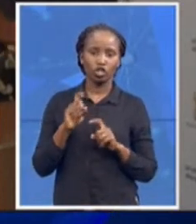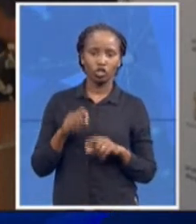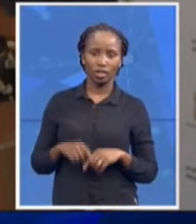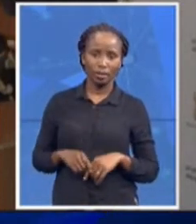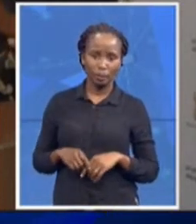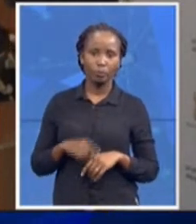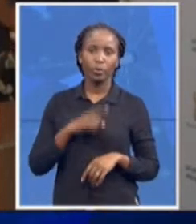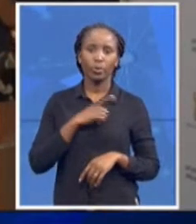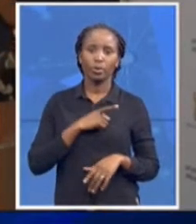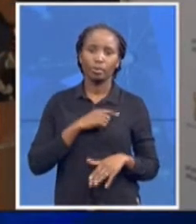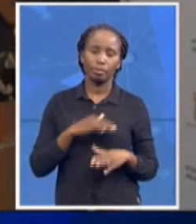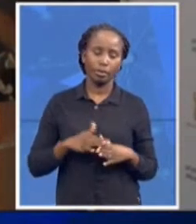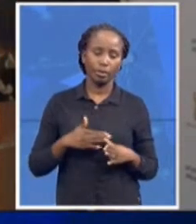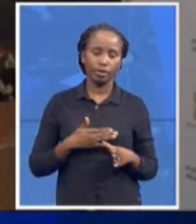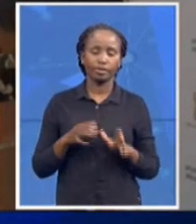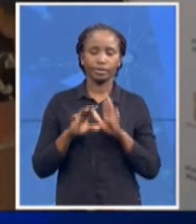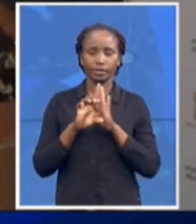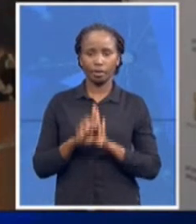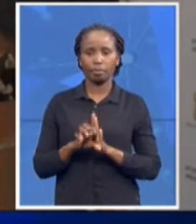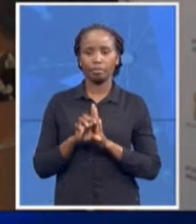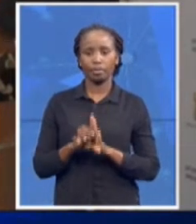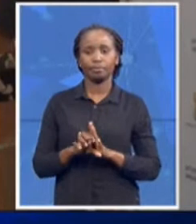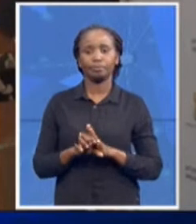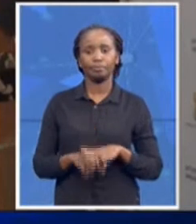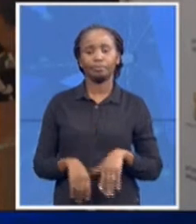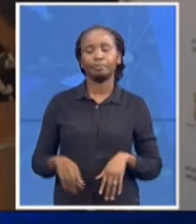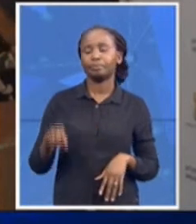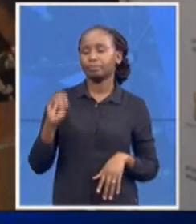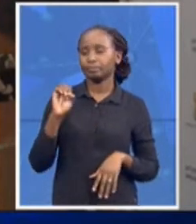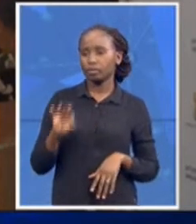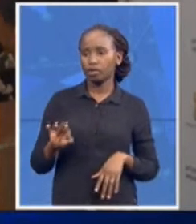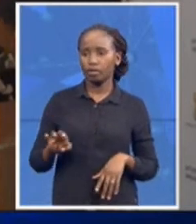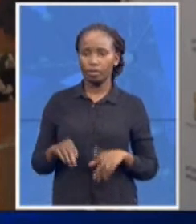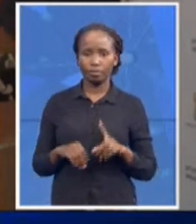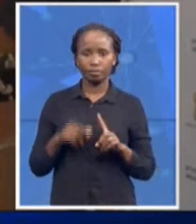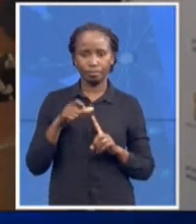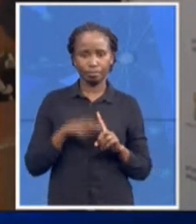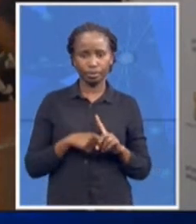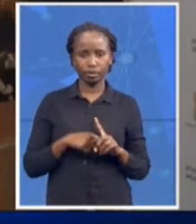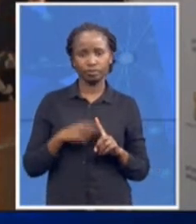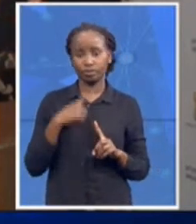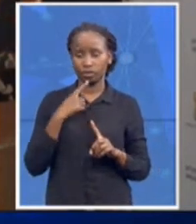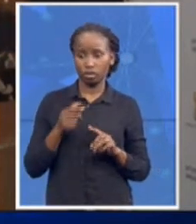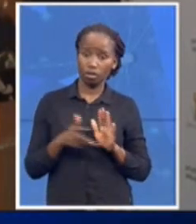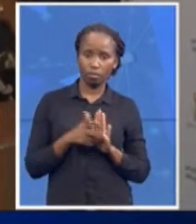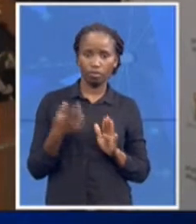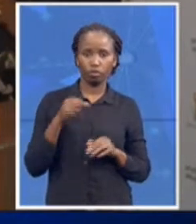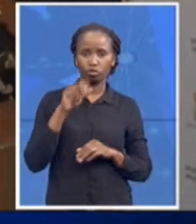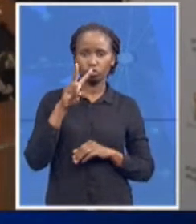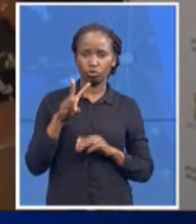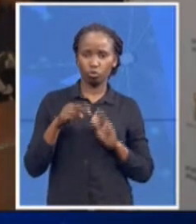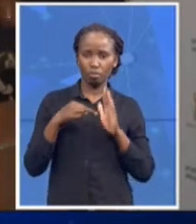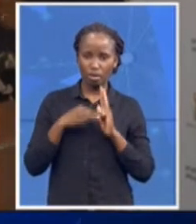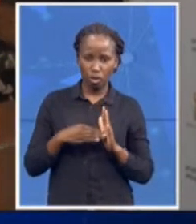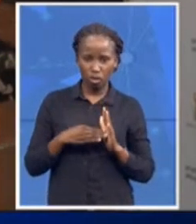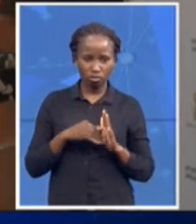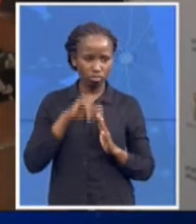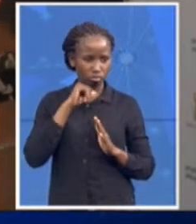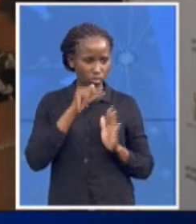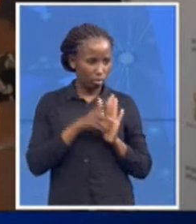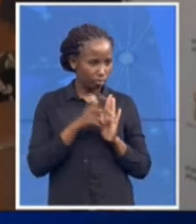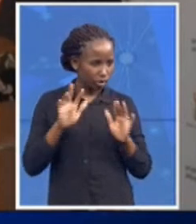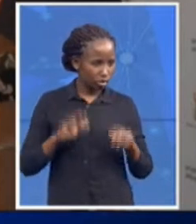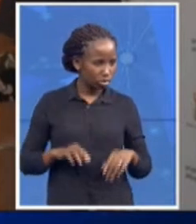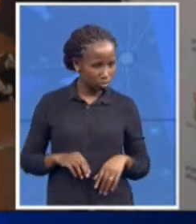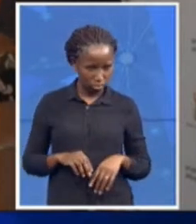supposed to be approved for 2 million gets approved for 2 million, you need to ask yourself a reason. Why would I